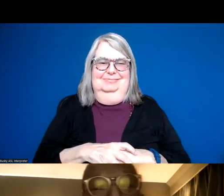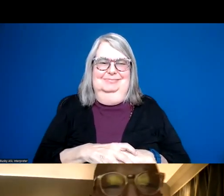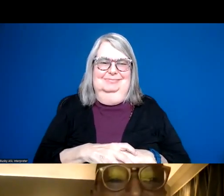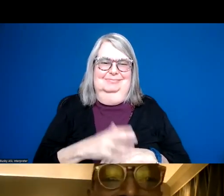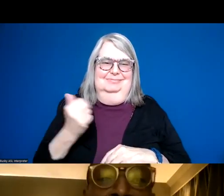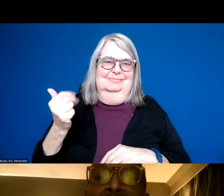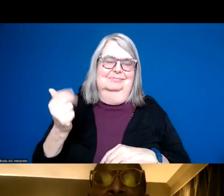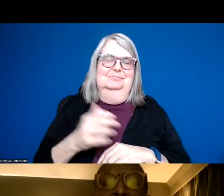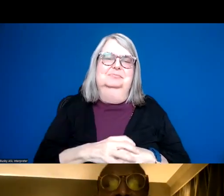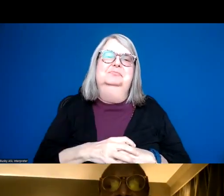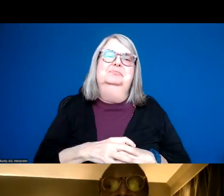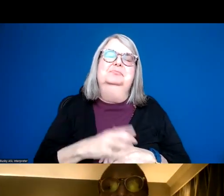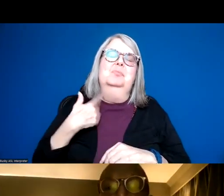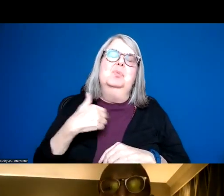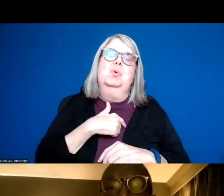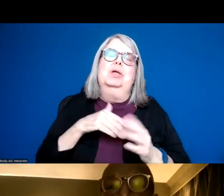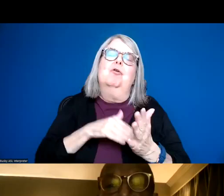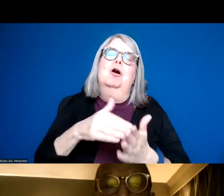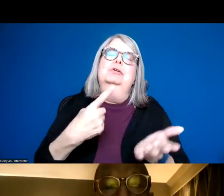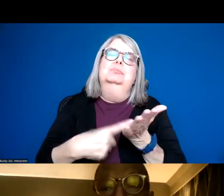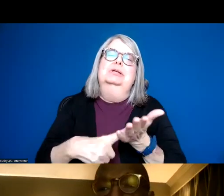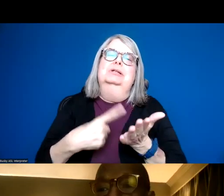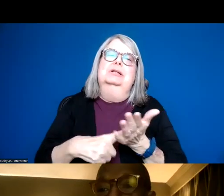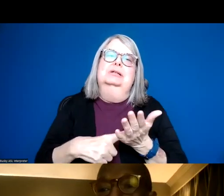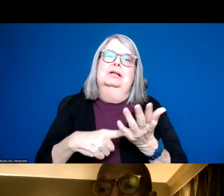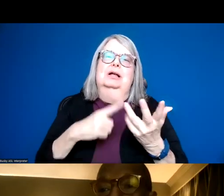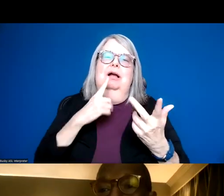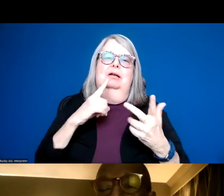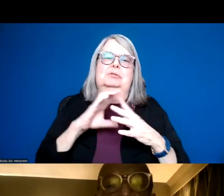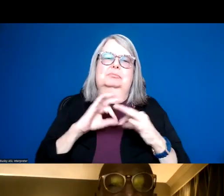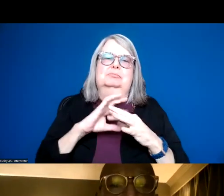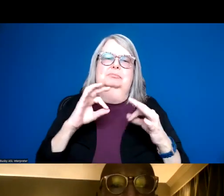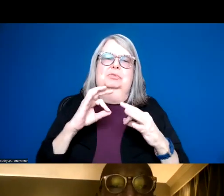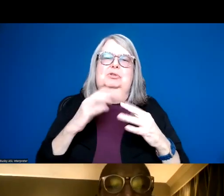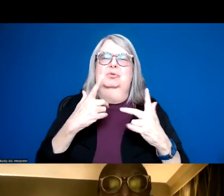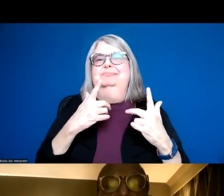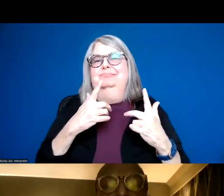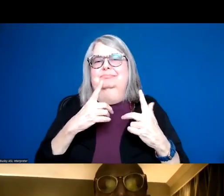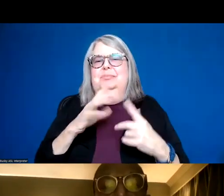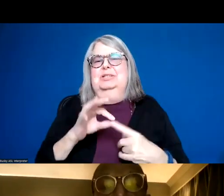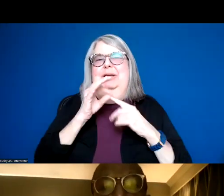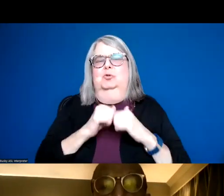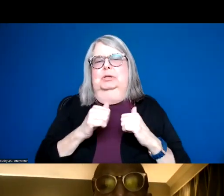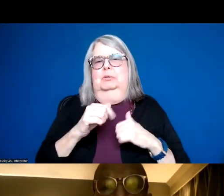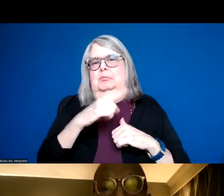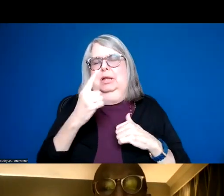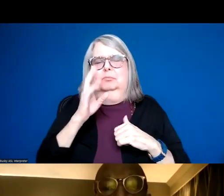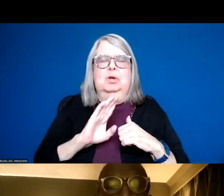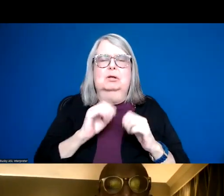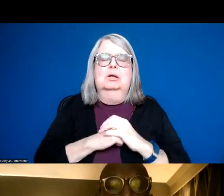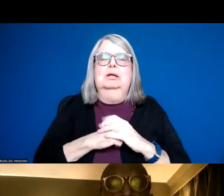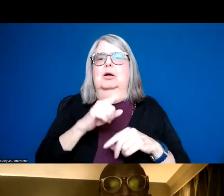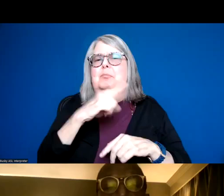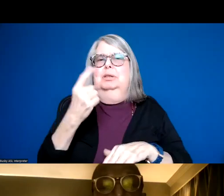we often speak about the importance of trusted messengers as we work particularly with Black and Brown communities. And the Black church